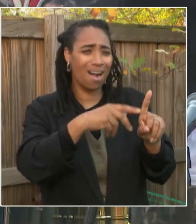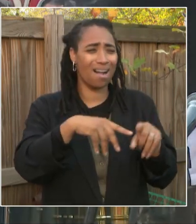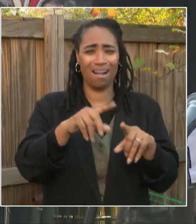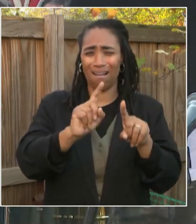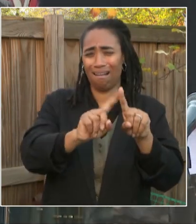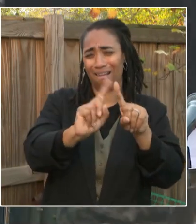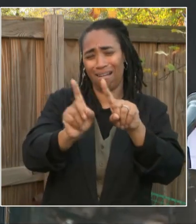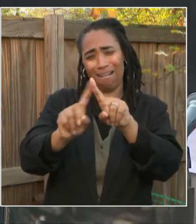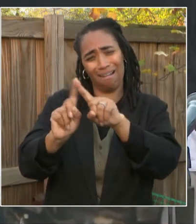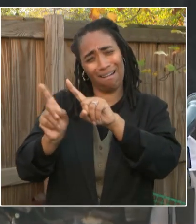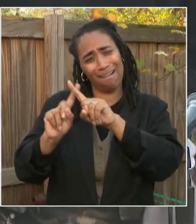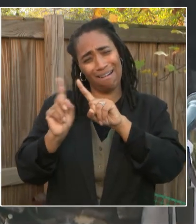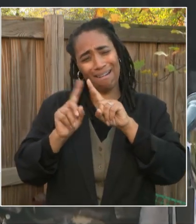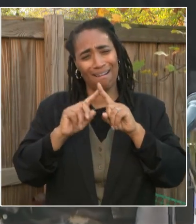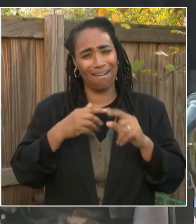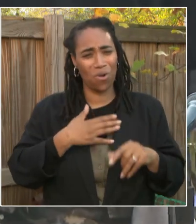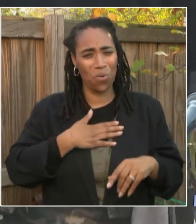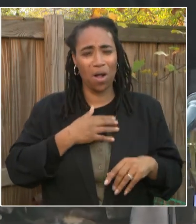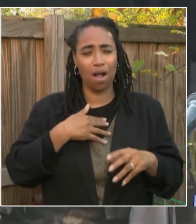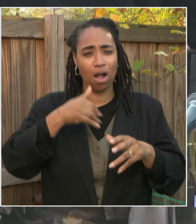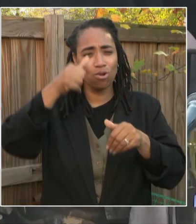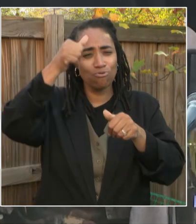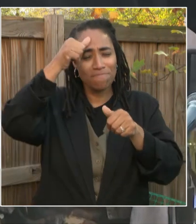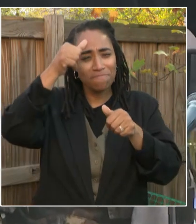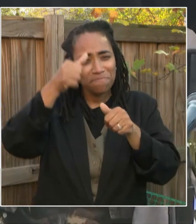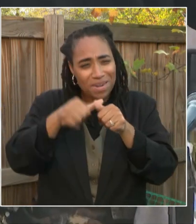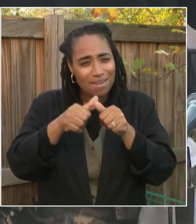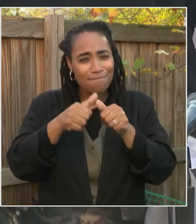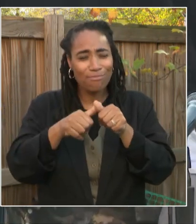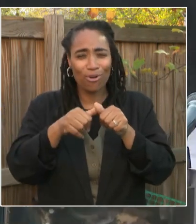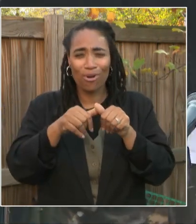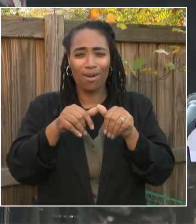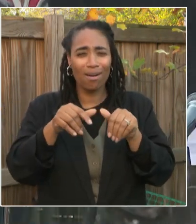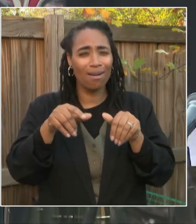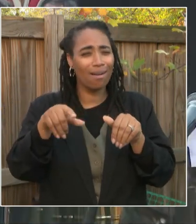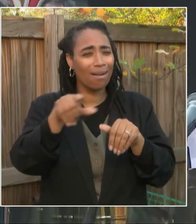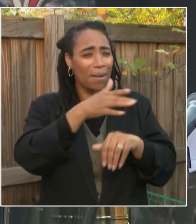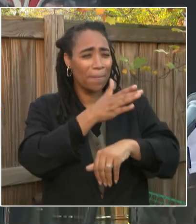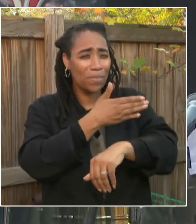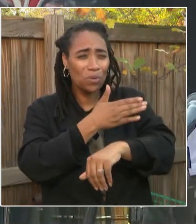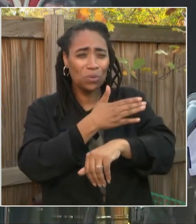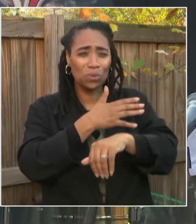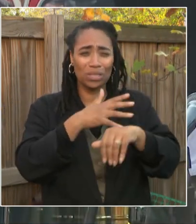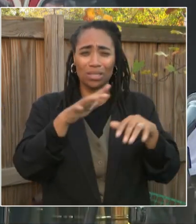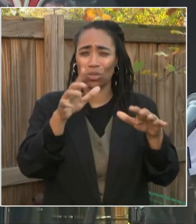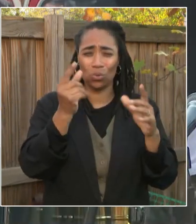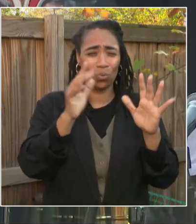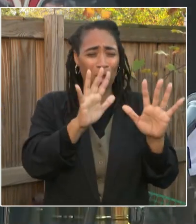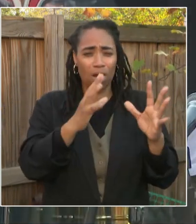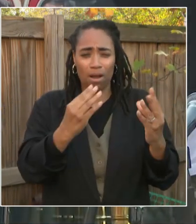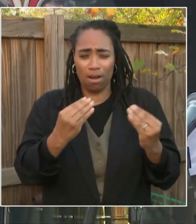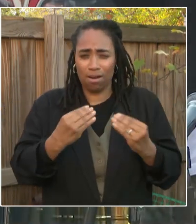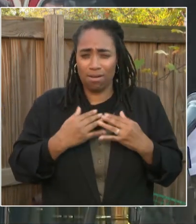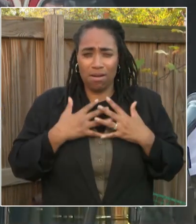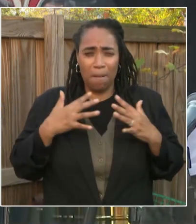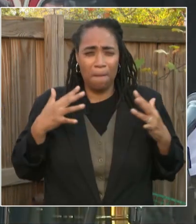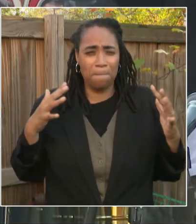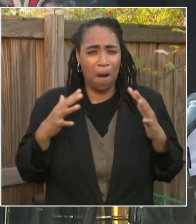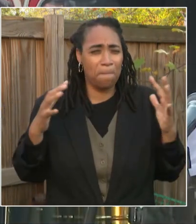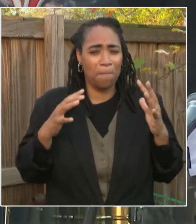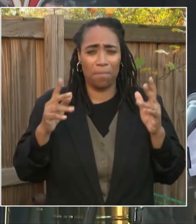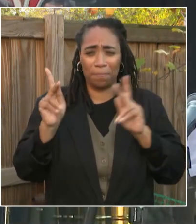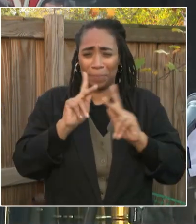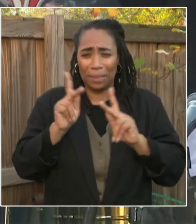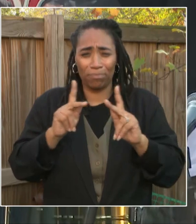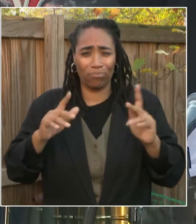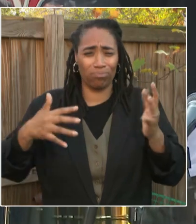jams, everybody rushed the floor, and I had no clue what to do. But I also was told, girl, you better hurry up and move because you can't beat your feet. So go over